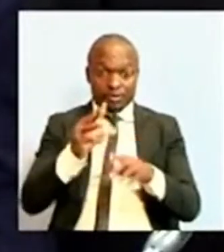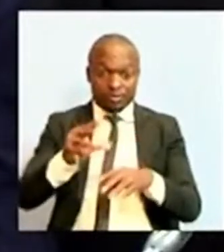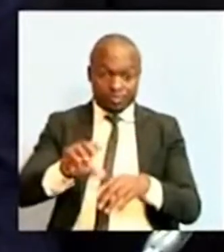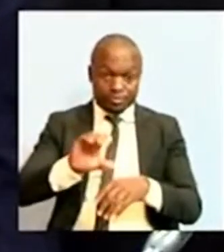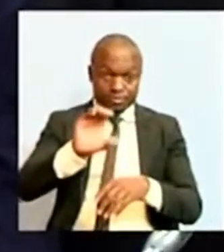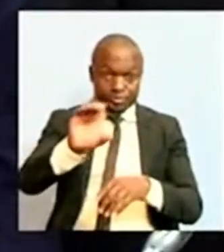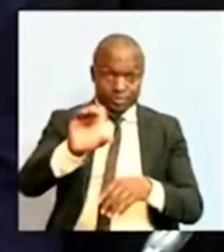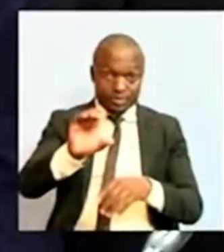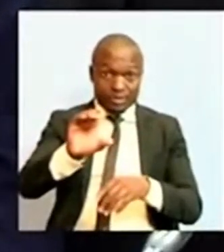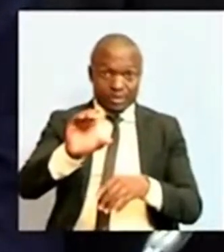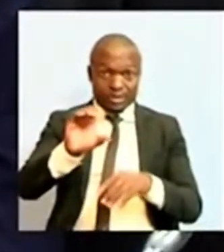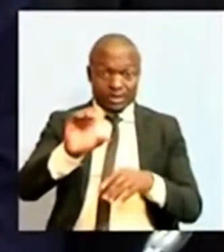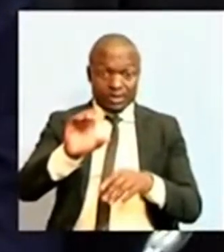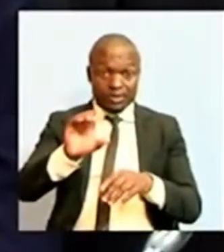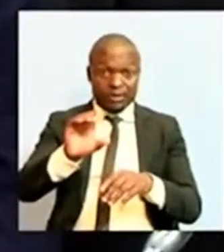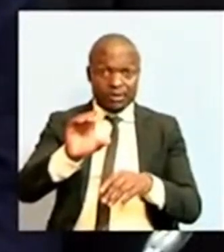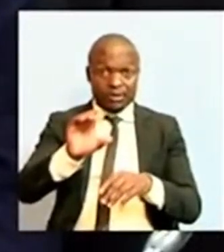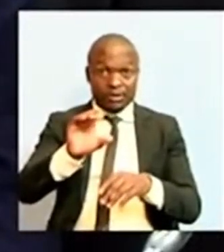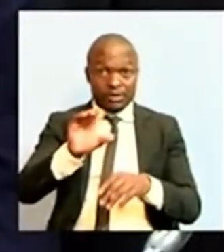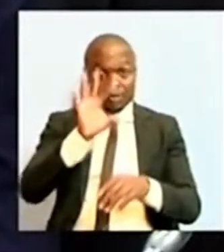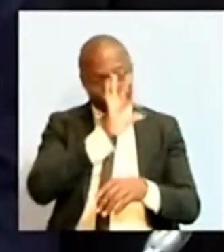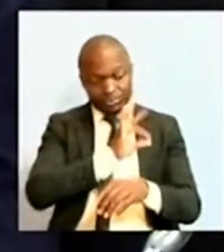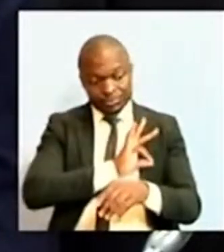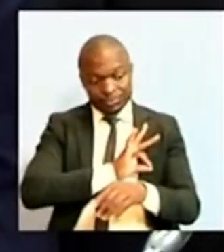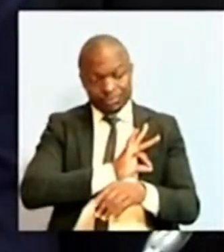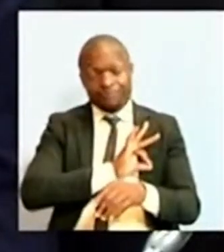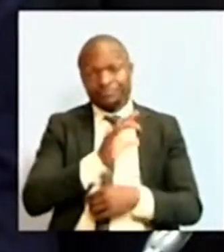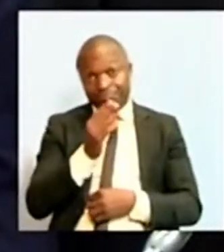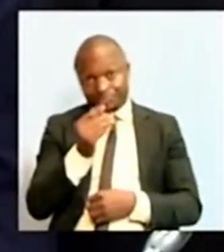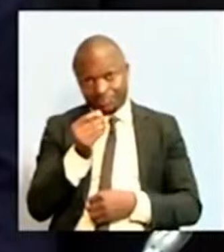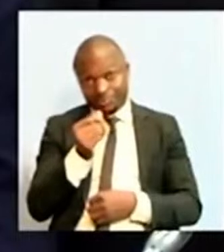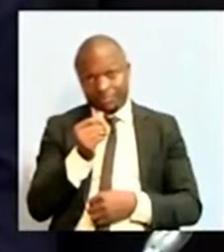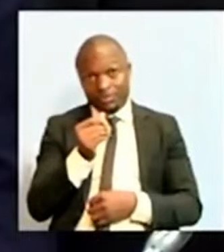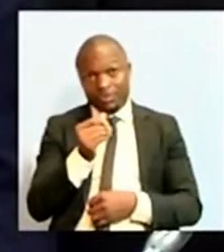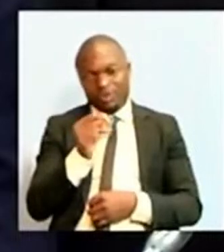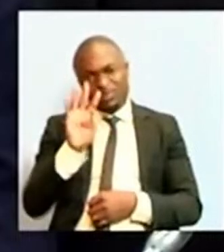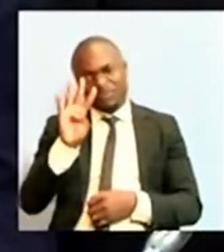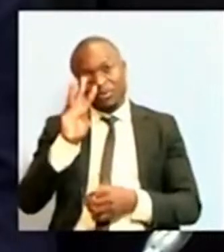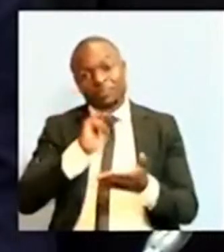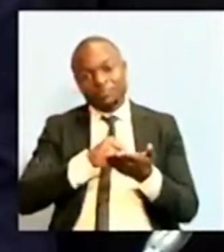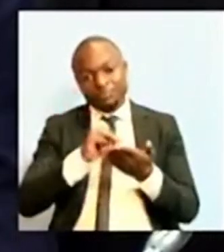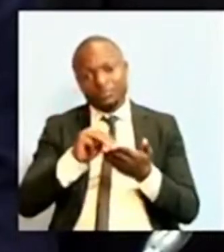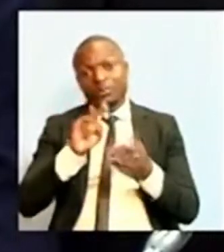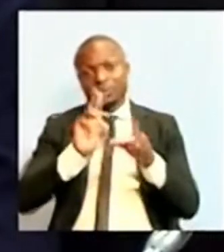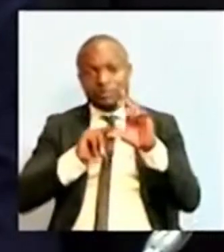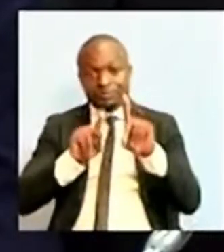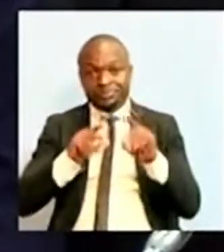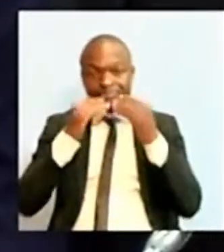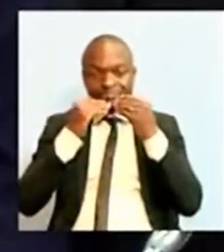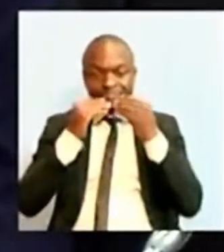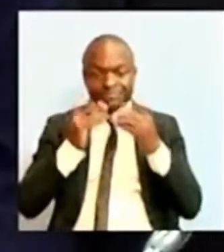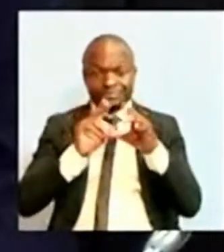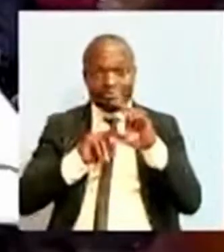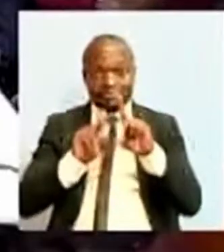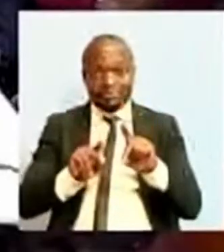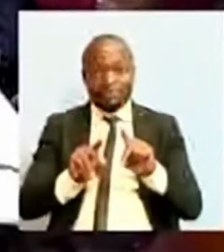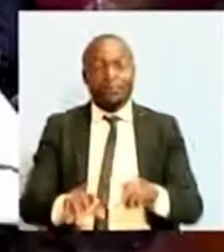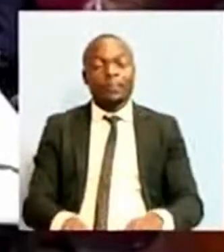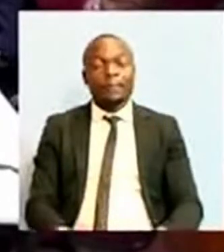wages, which accounts to about 4 million. Chair, thank you.